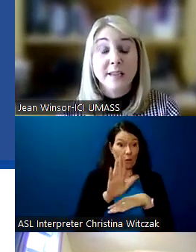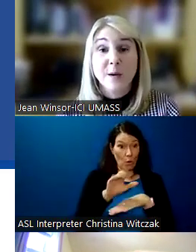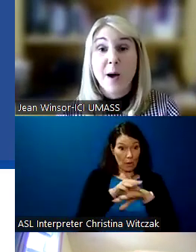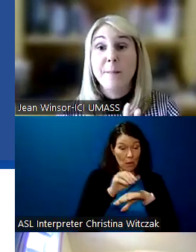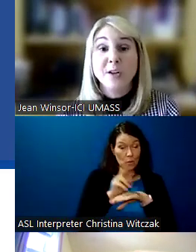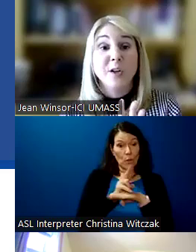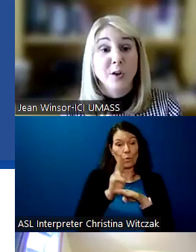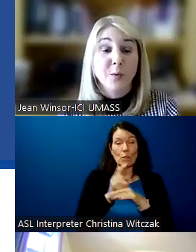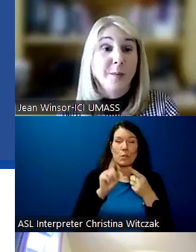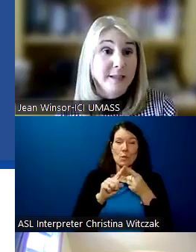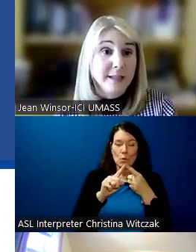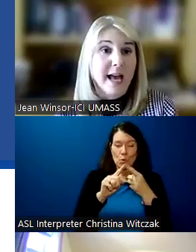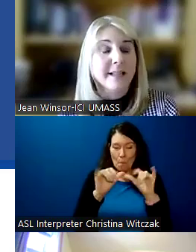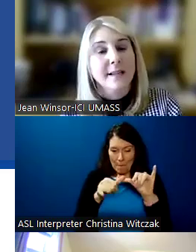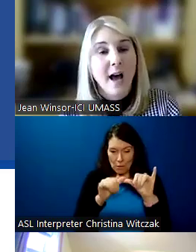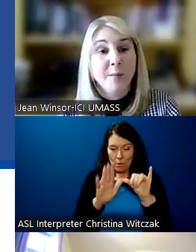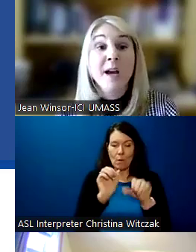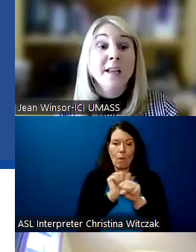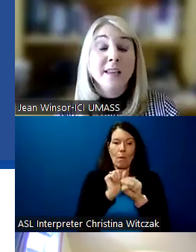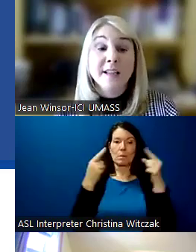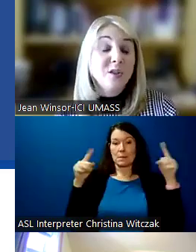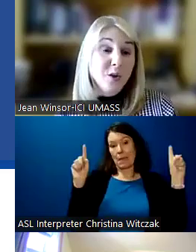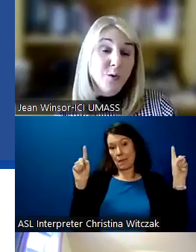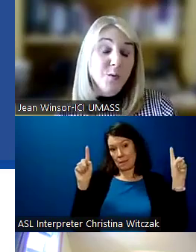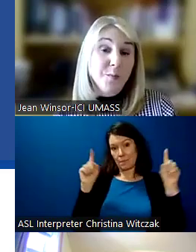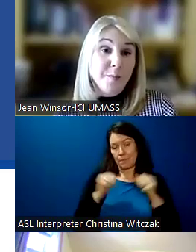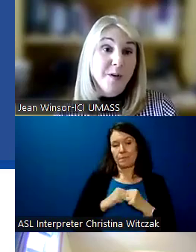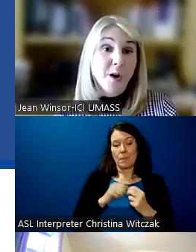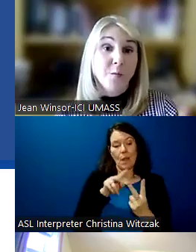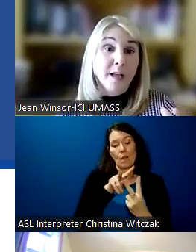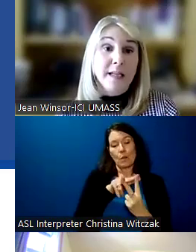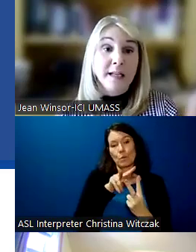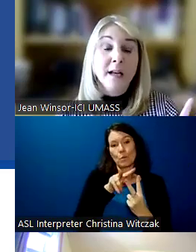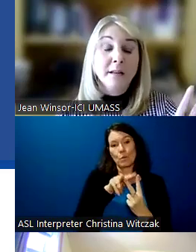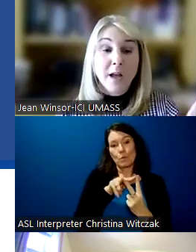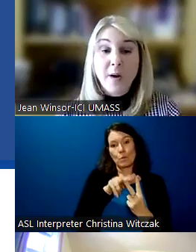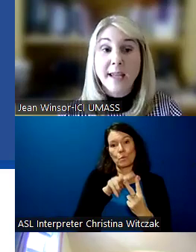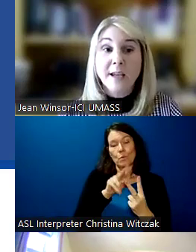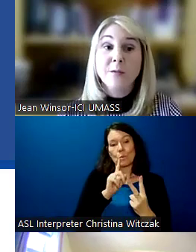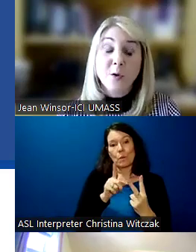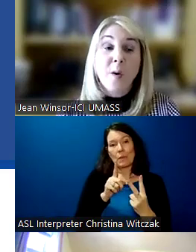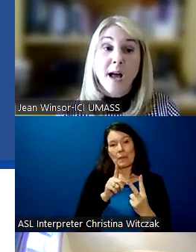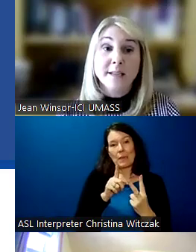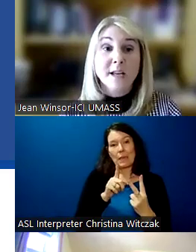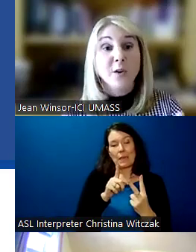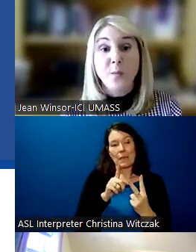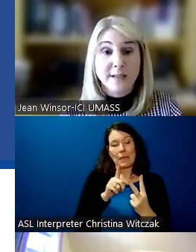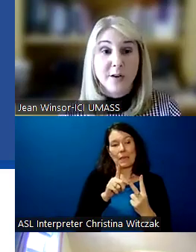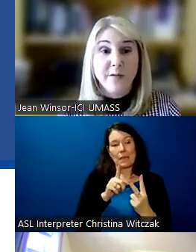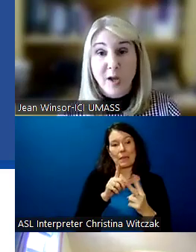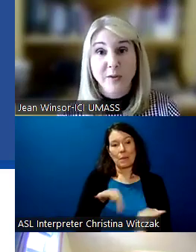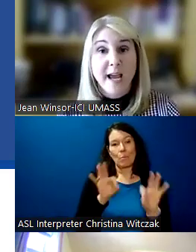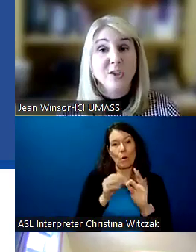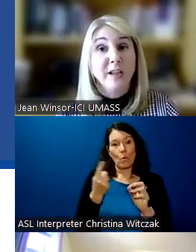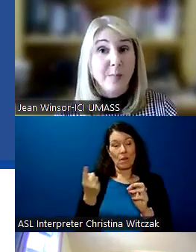to think about measuring your employment success? The two, really low-hanging fruit ones are the ones that